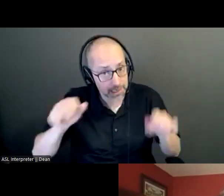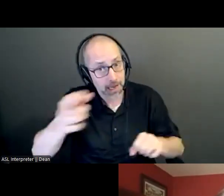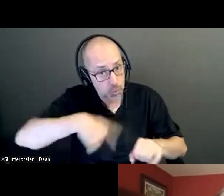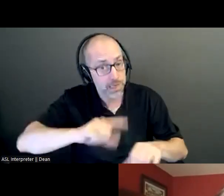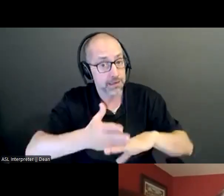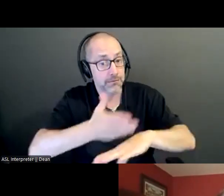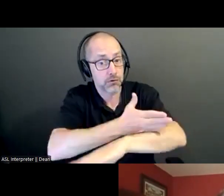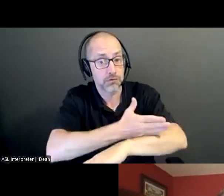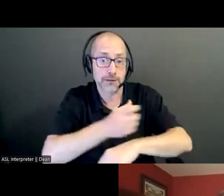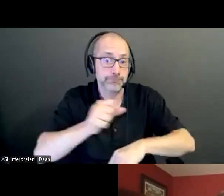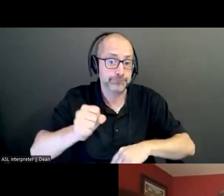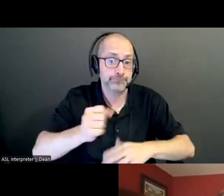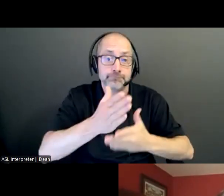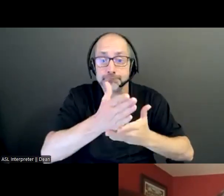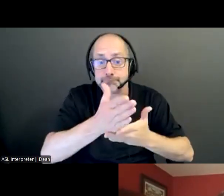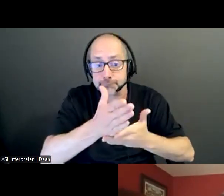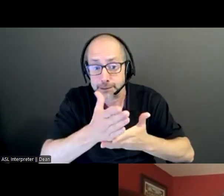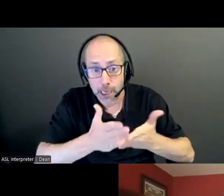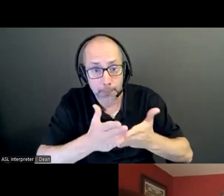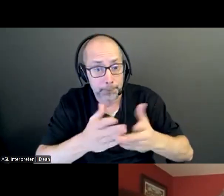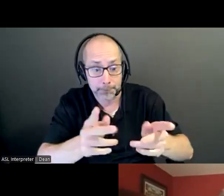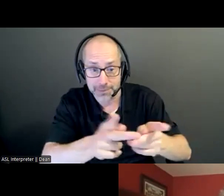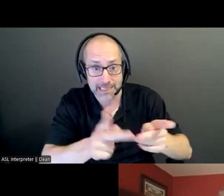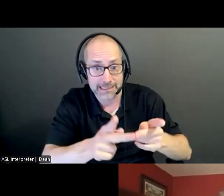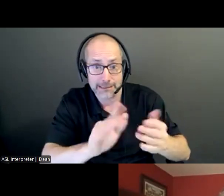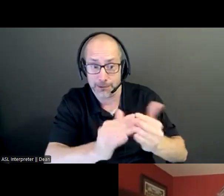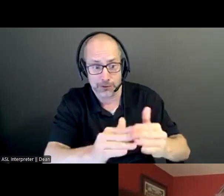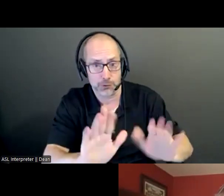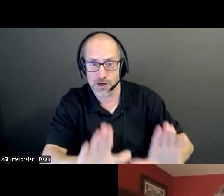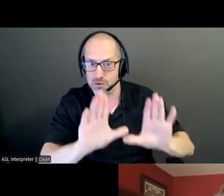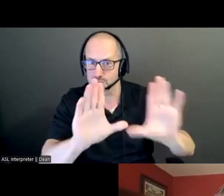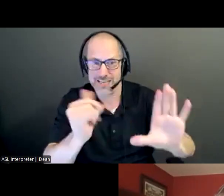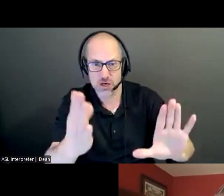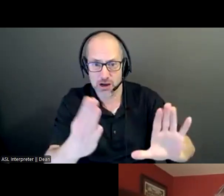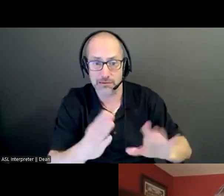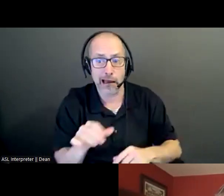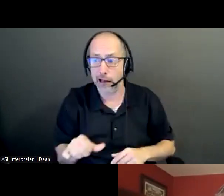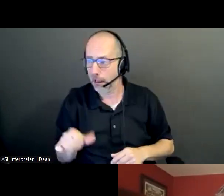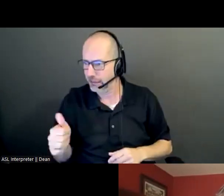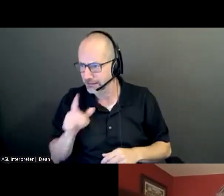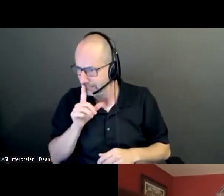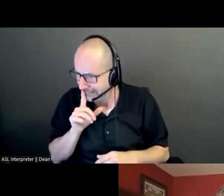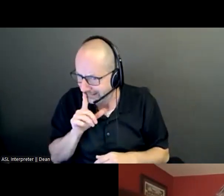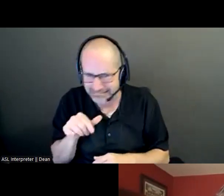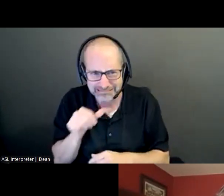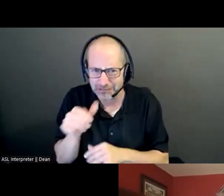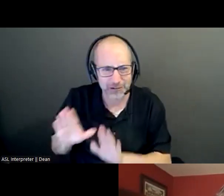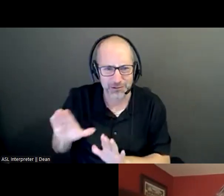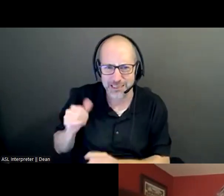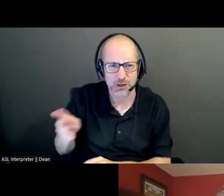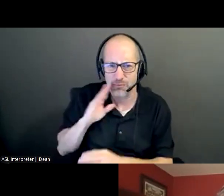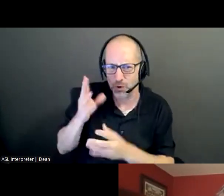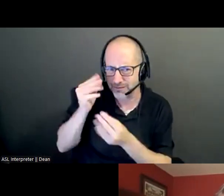some places, really do an amazing job, and other areas don't do such a great job at integrating information, sharing information?